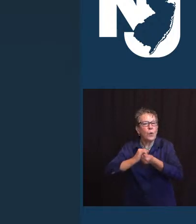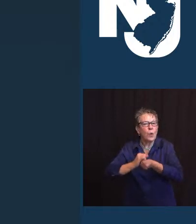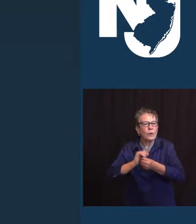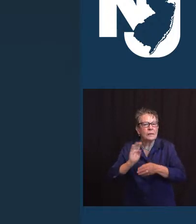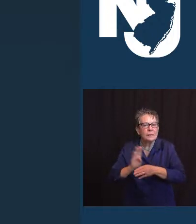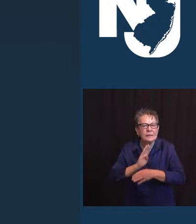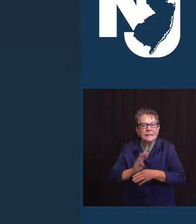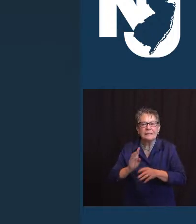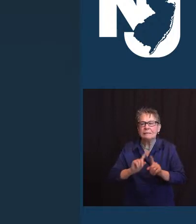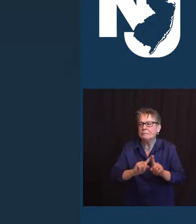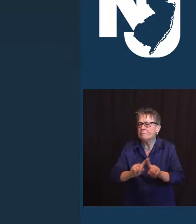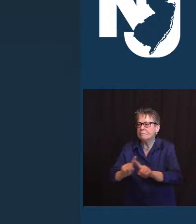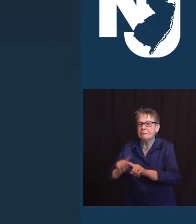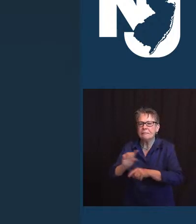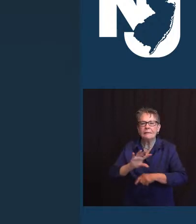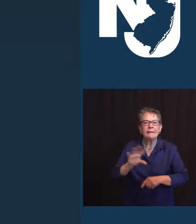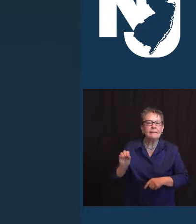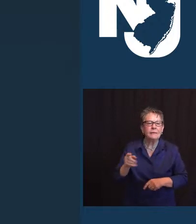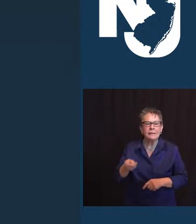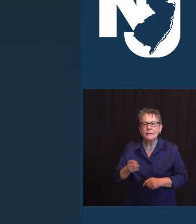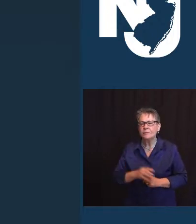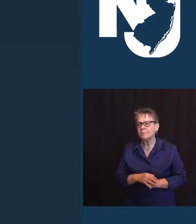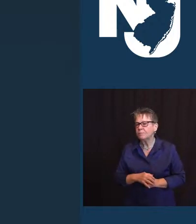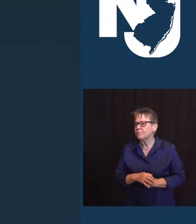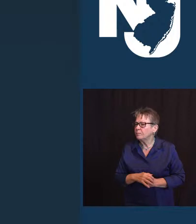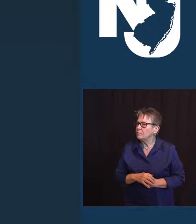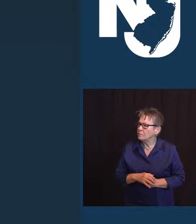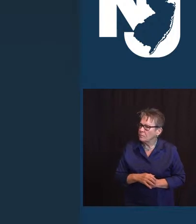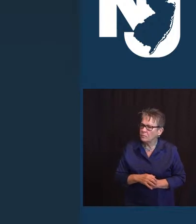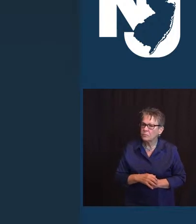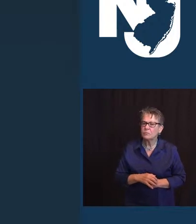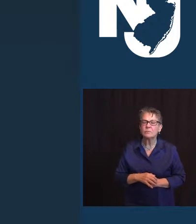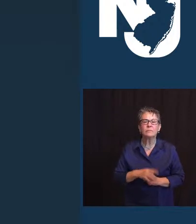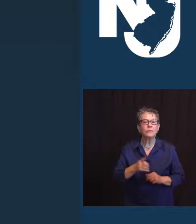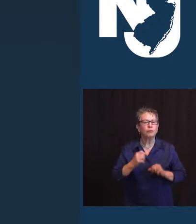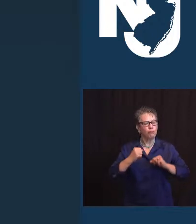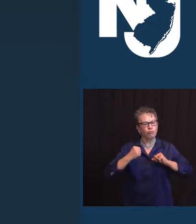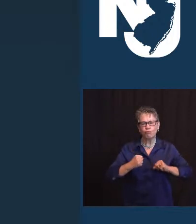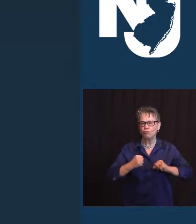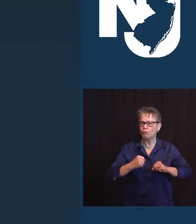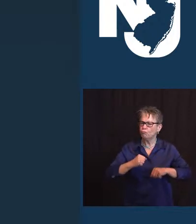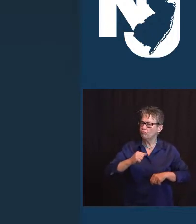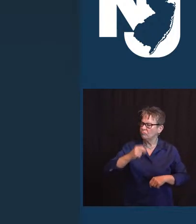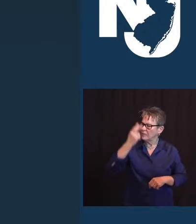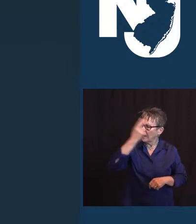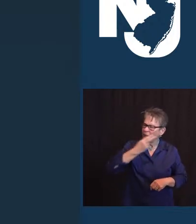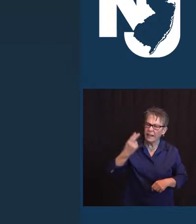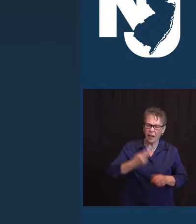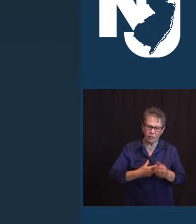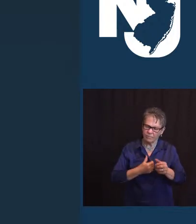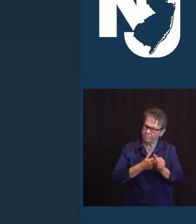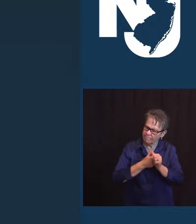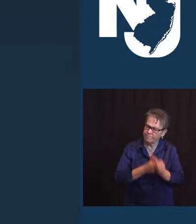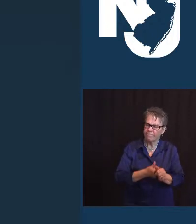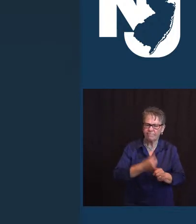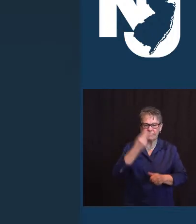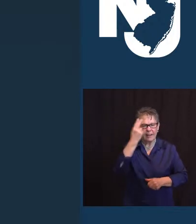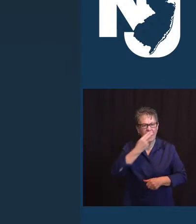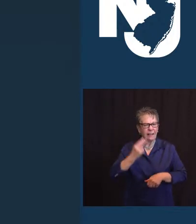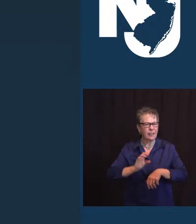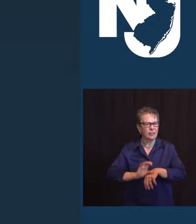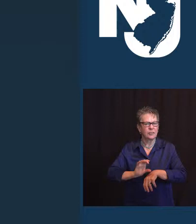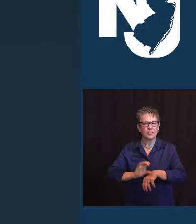well. Luis was a man who held his Catholic faith close, and he was a proud member of the Señor de los